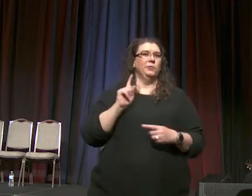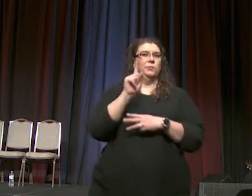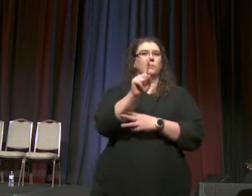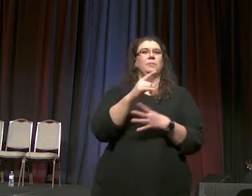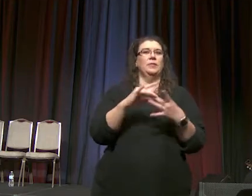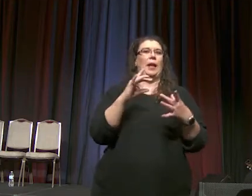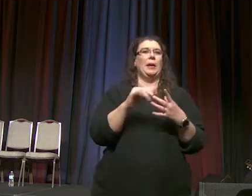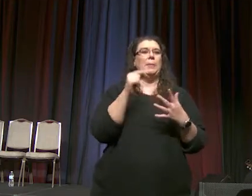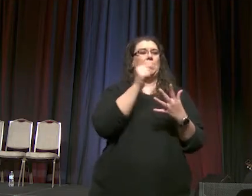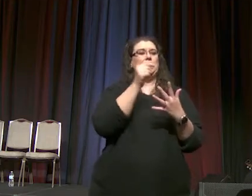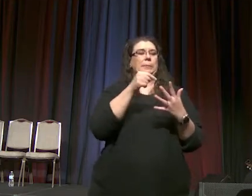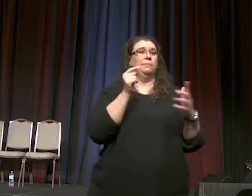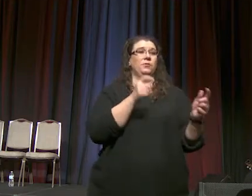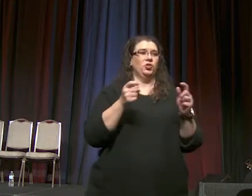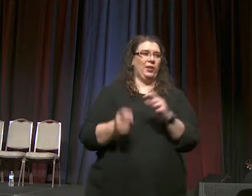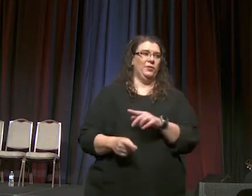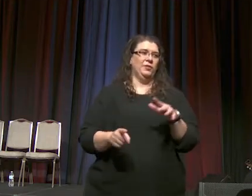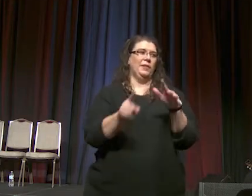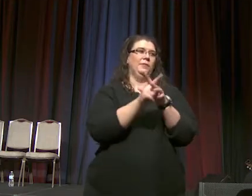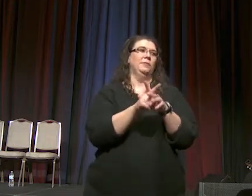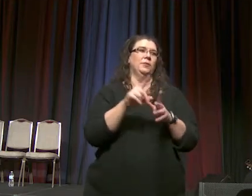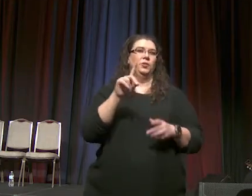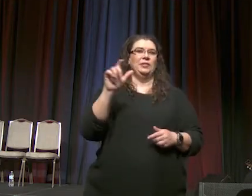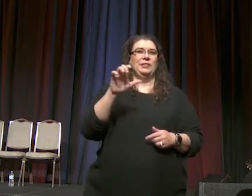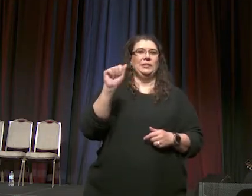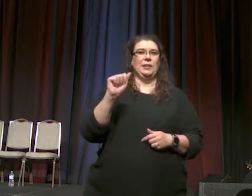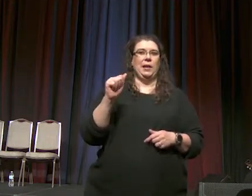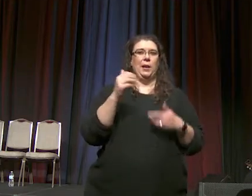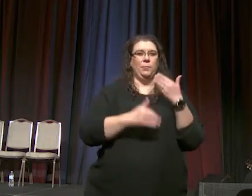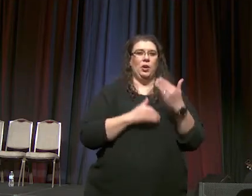few changes that are coming to the DCA process.